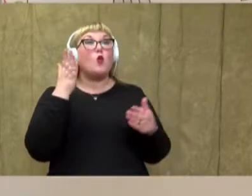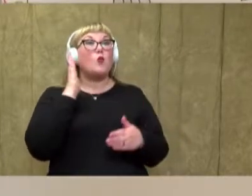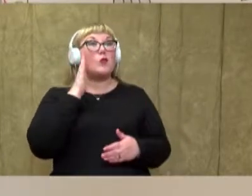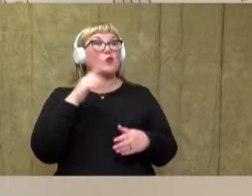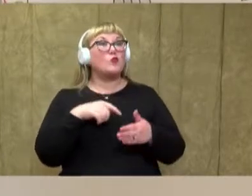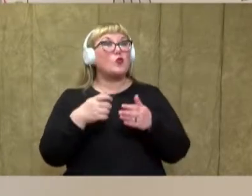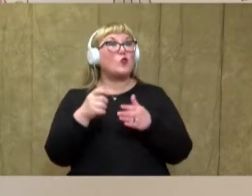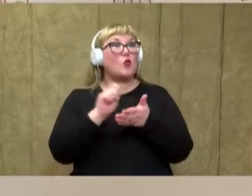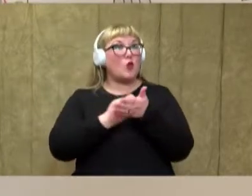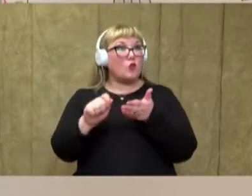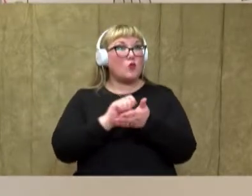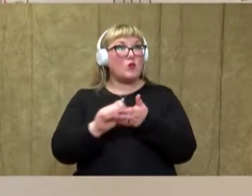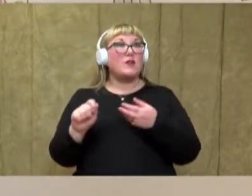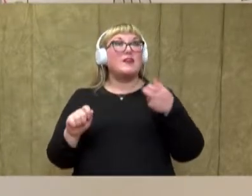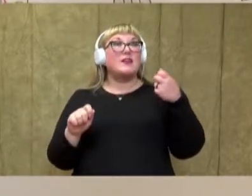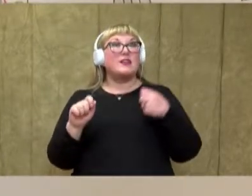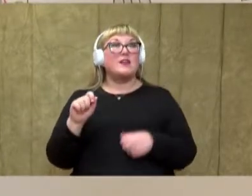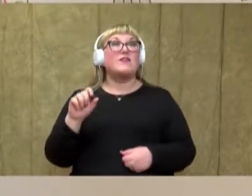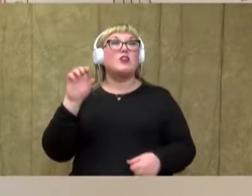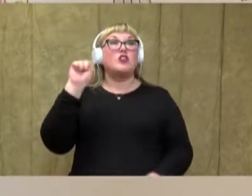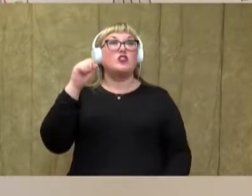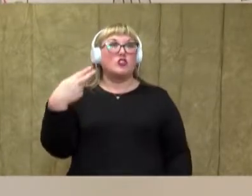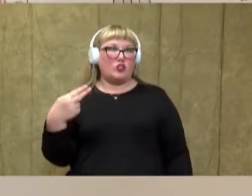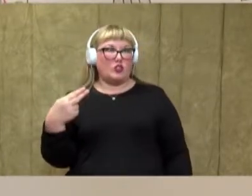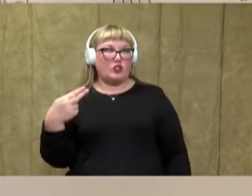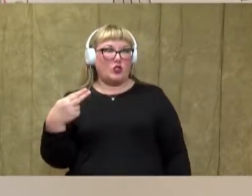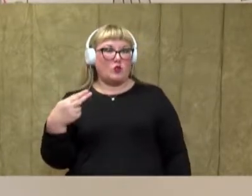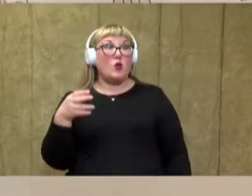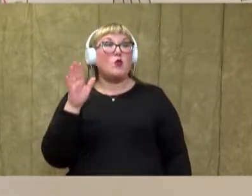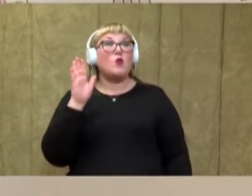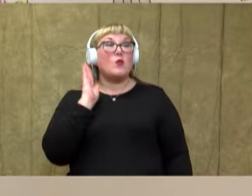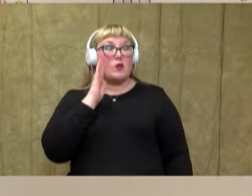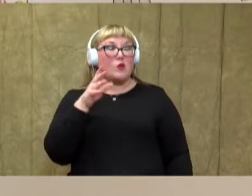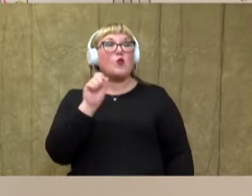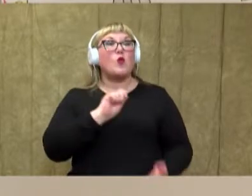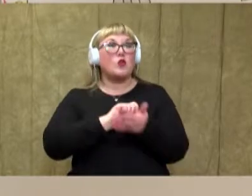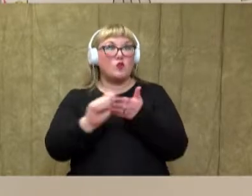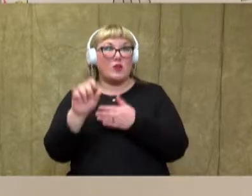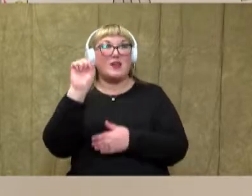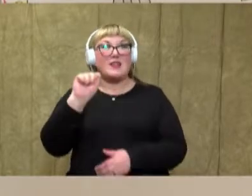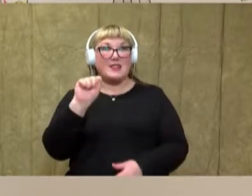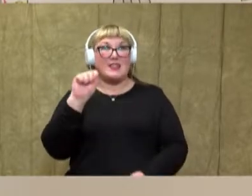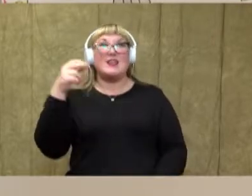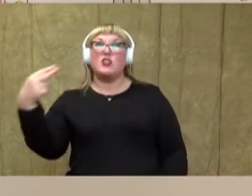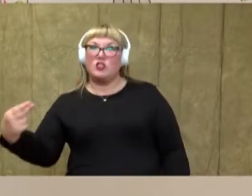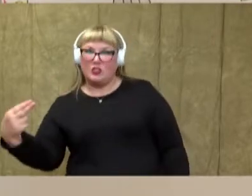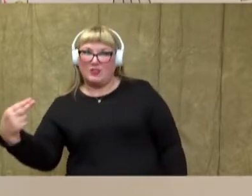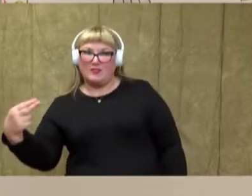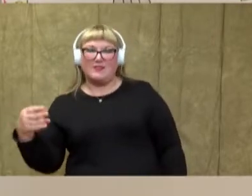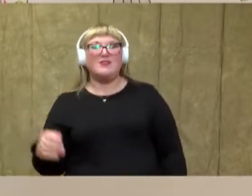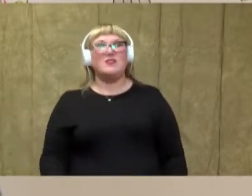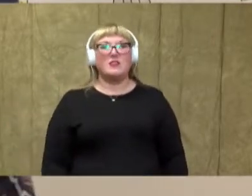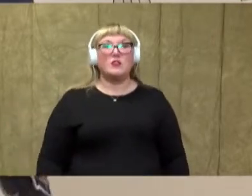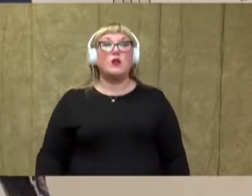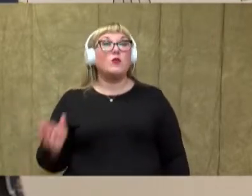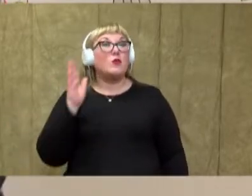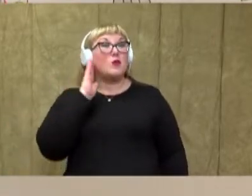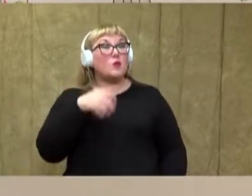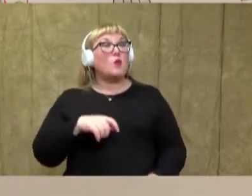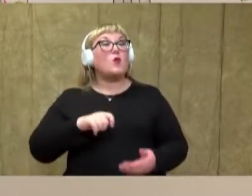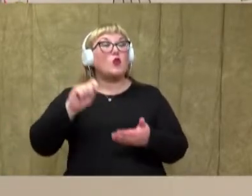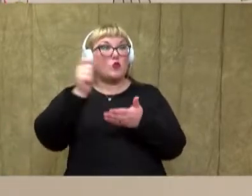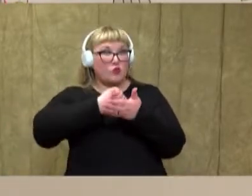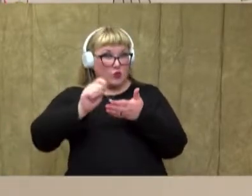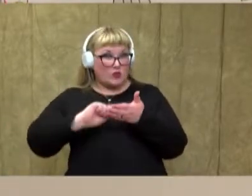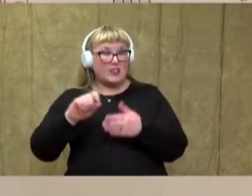letters that represent the sound for the digraph SH, which are the letters SH. We're going to air write